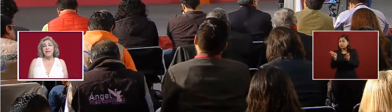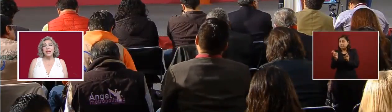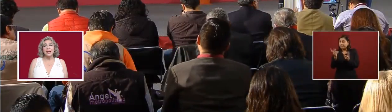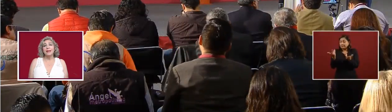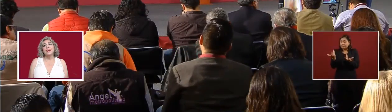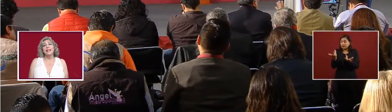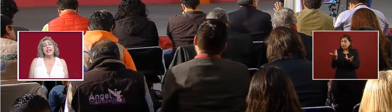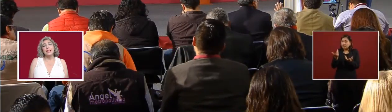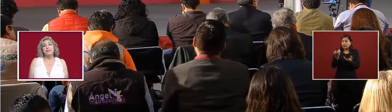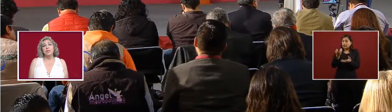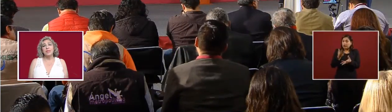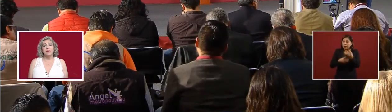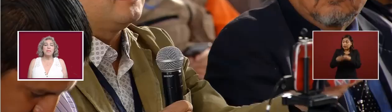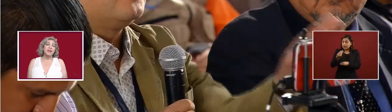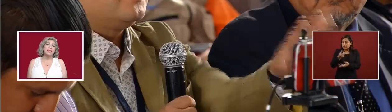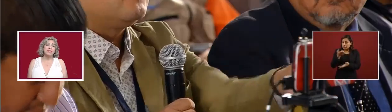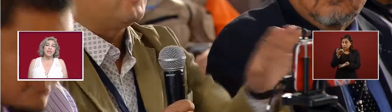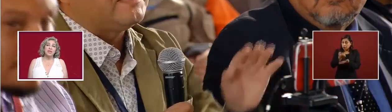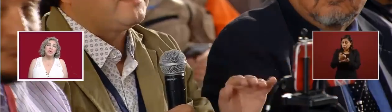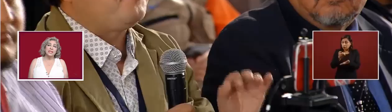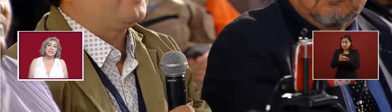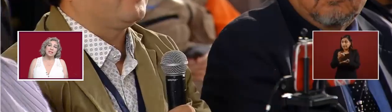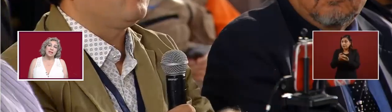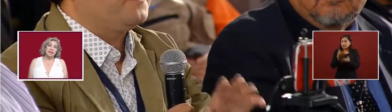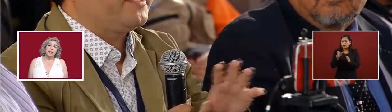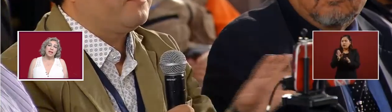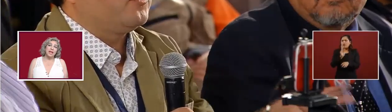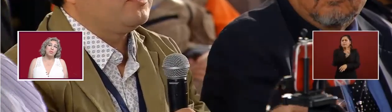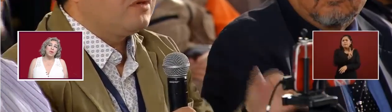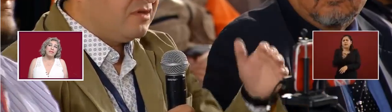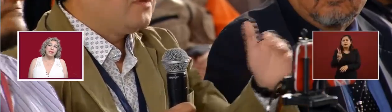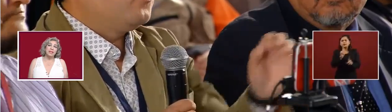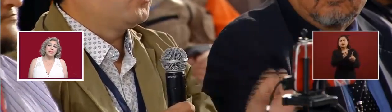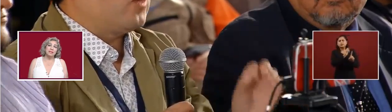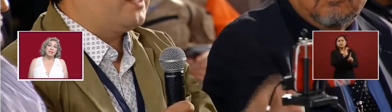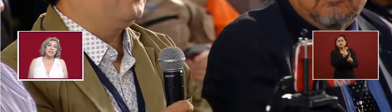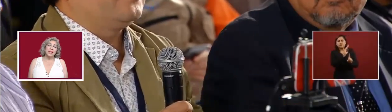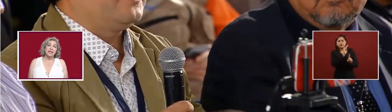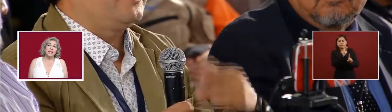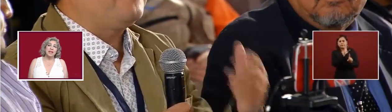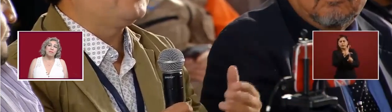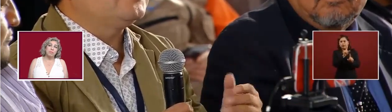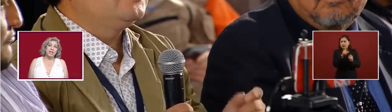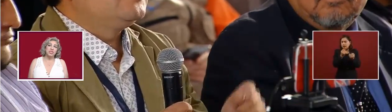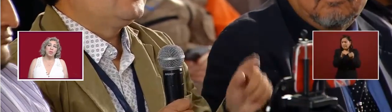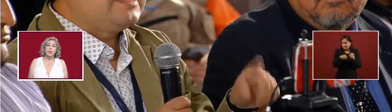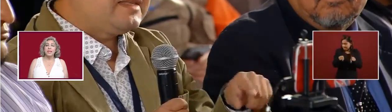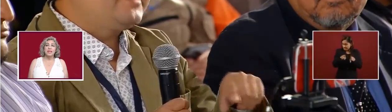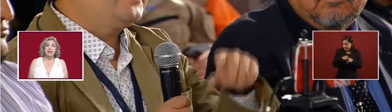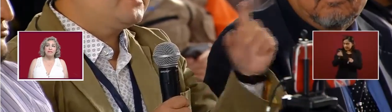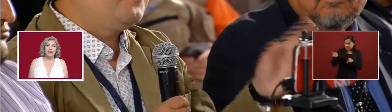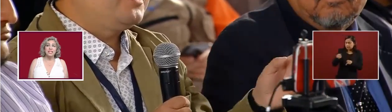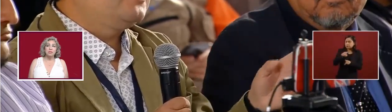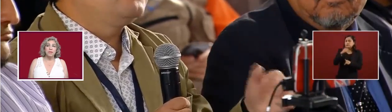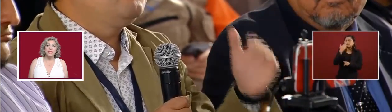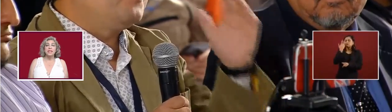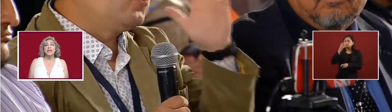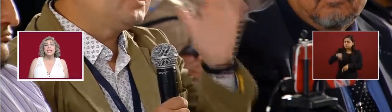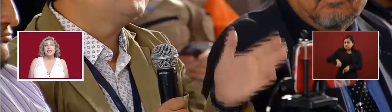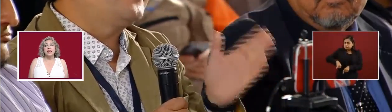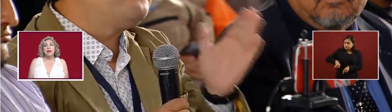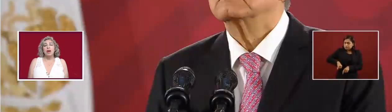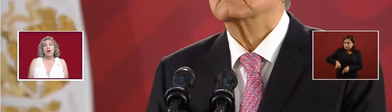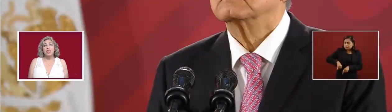South America, like with the matter of the U.S. And we even said, in a punctual way, the advancement.